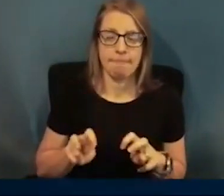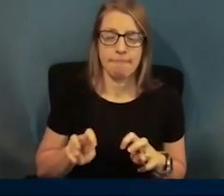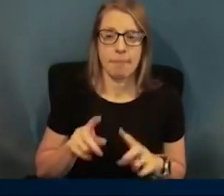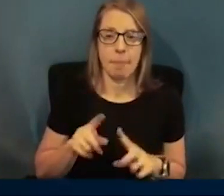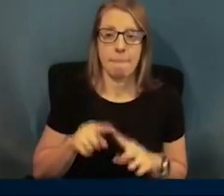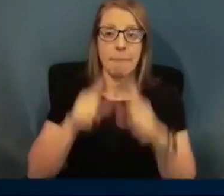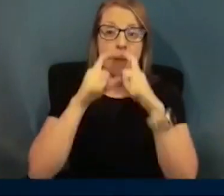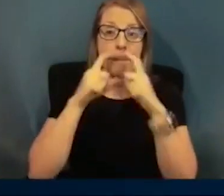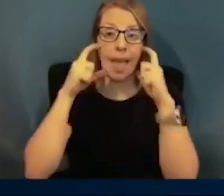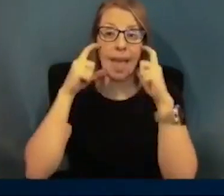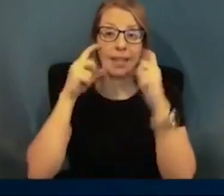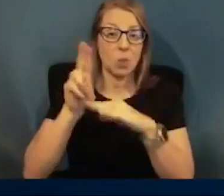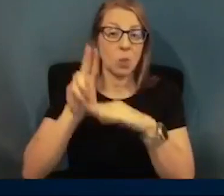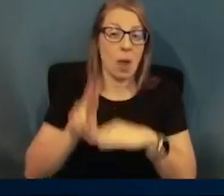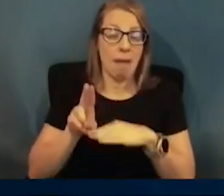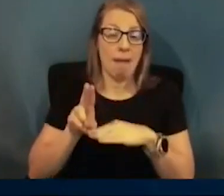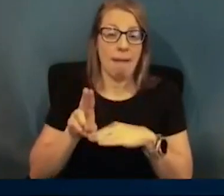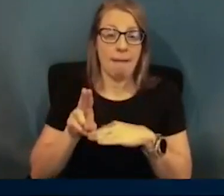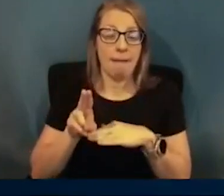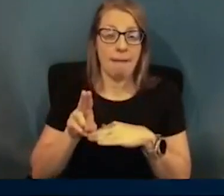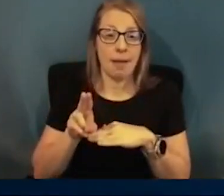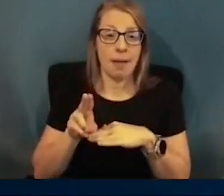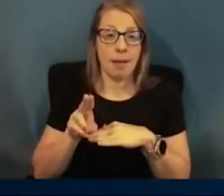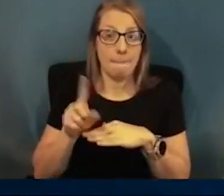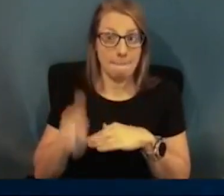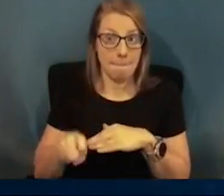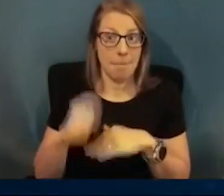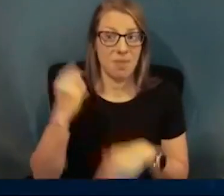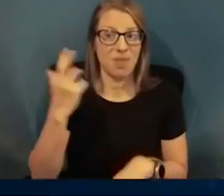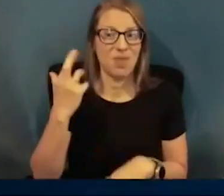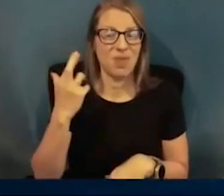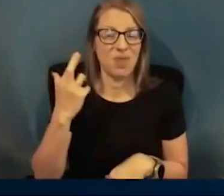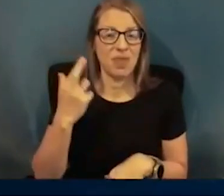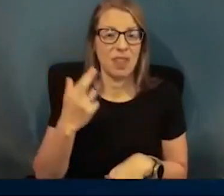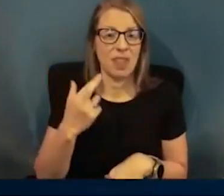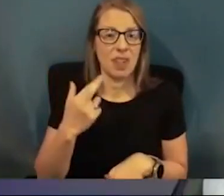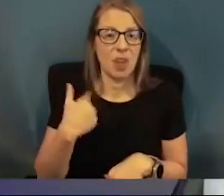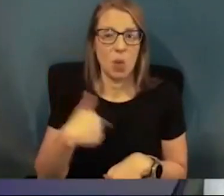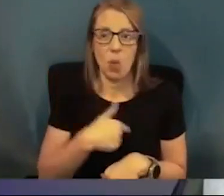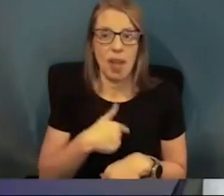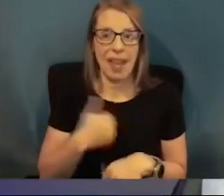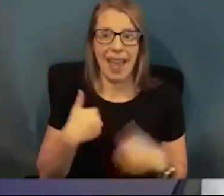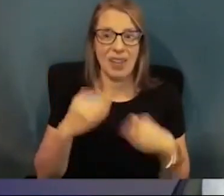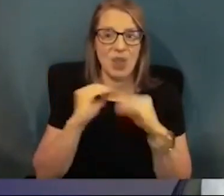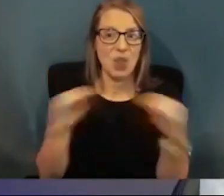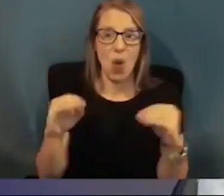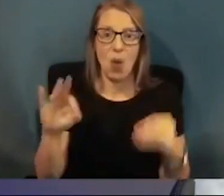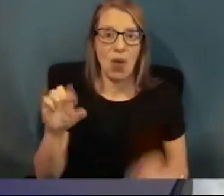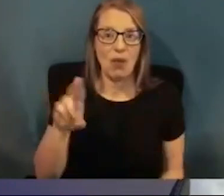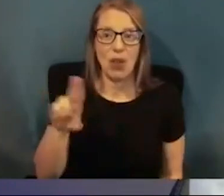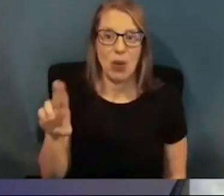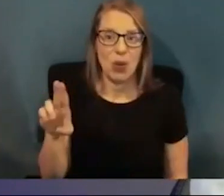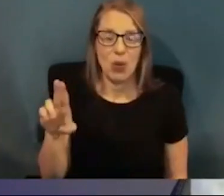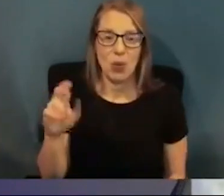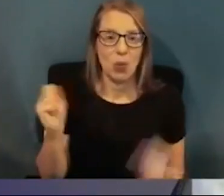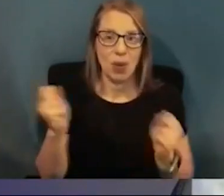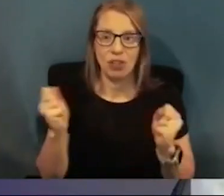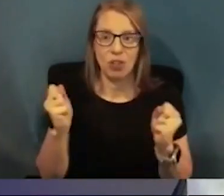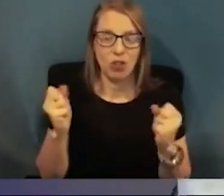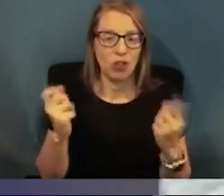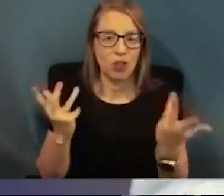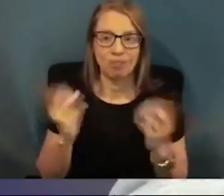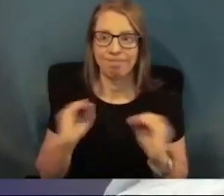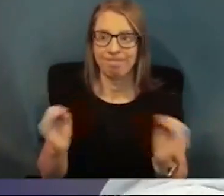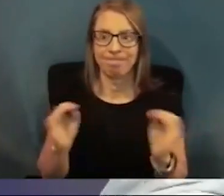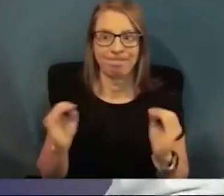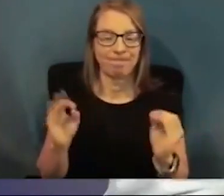wearing must have been the reason why we virtually had no flu season this winter, influenza. And in